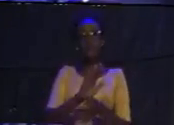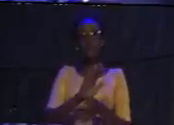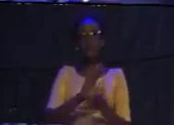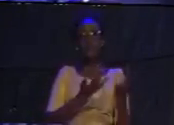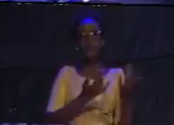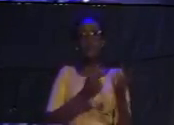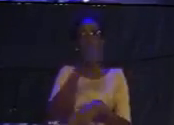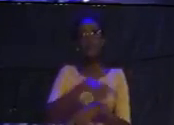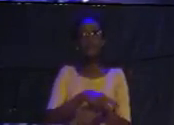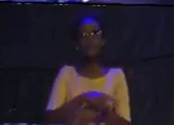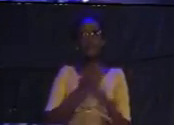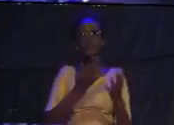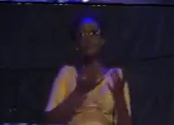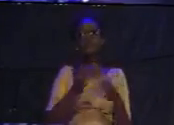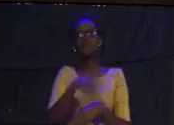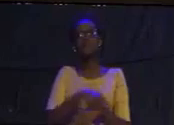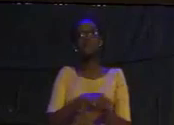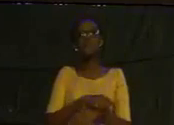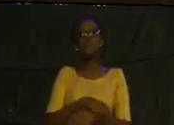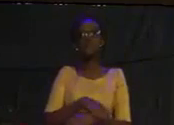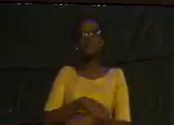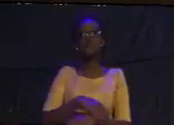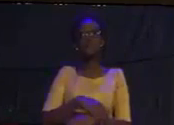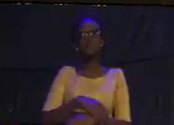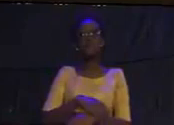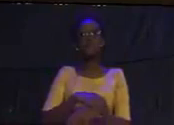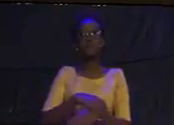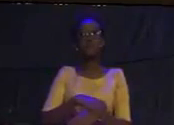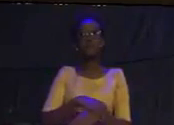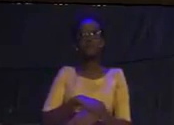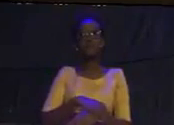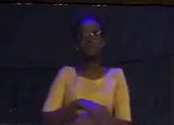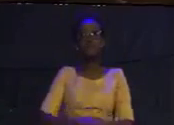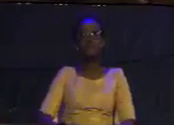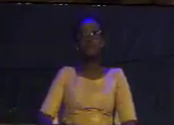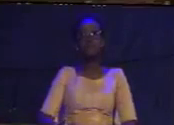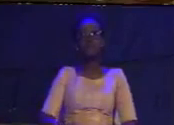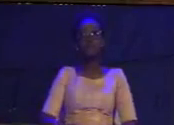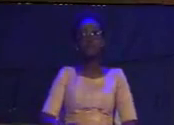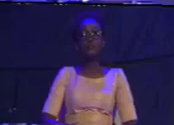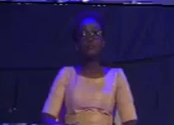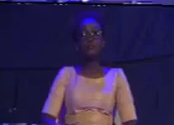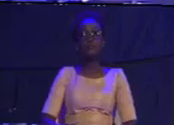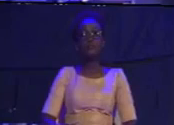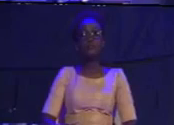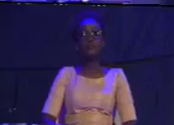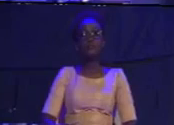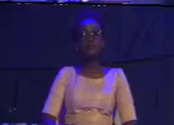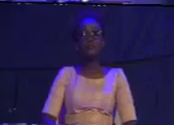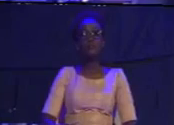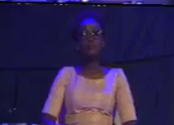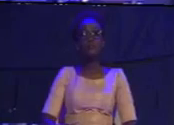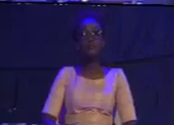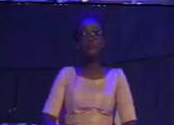you. Come now. Come running. Come running. Jesus. Hallelujah.